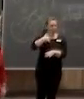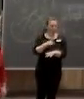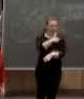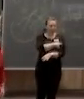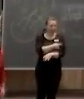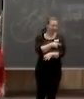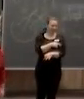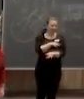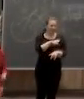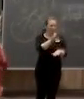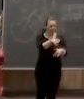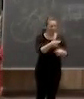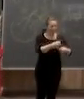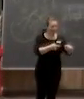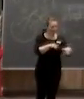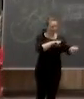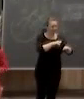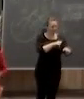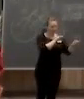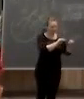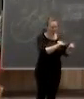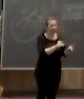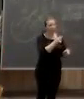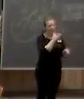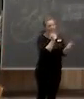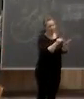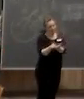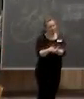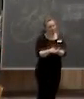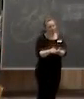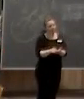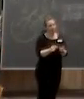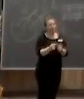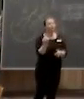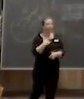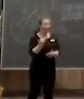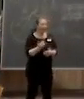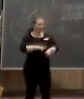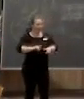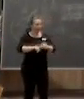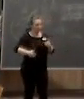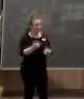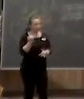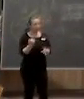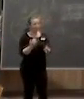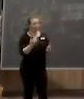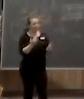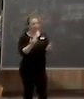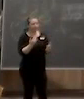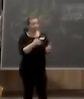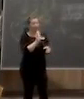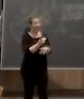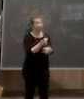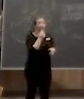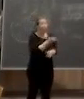part of management boards. And if I have to take a dip at human resources because I have a different background myself, it's also because sometimes it's just the fluffy